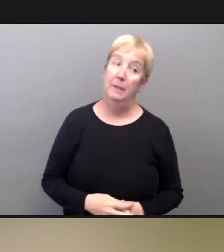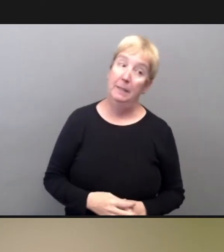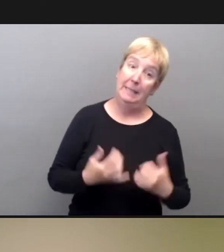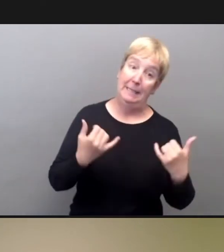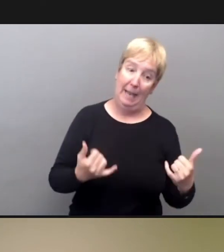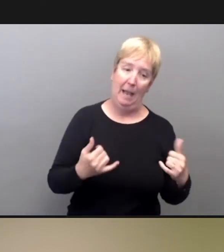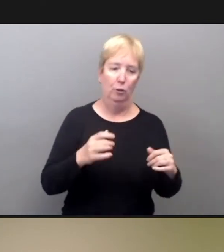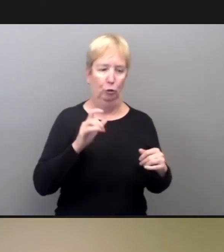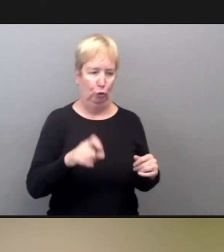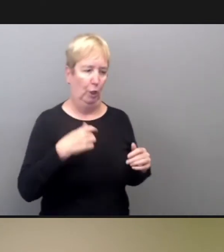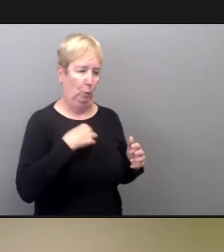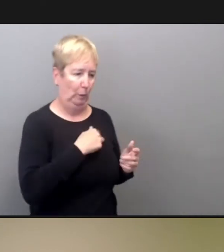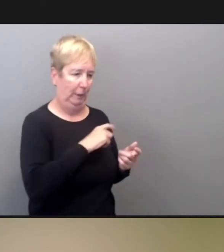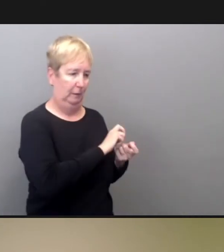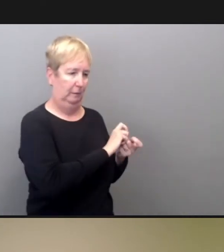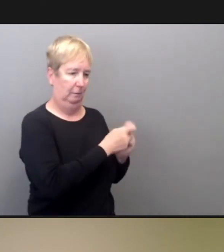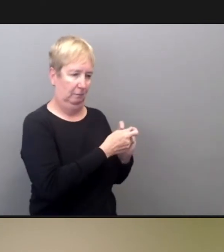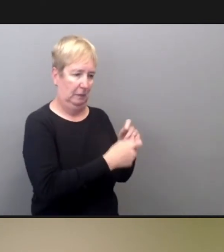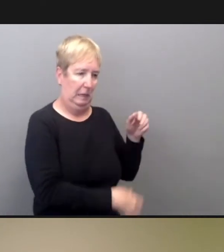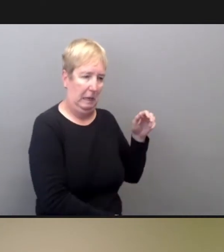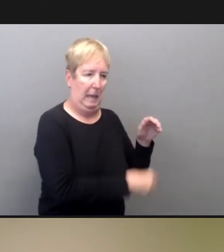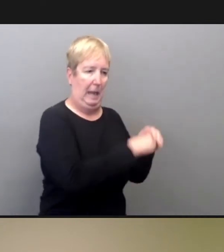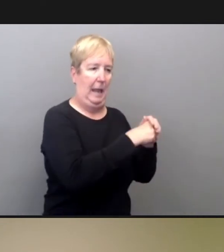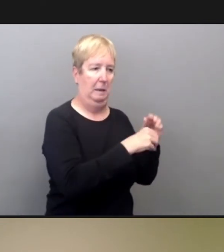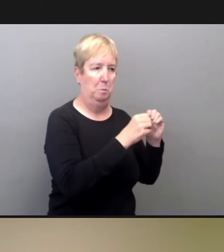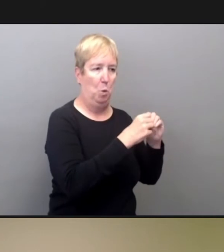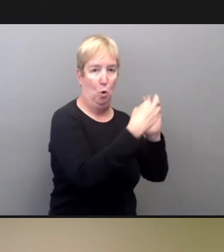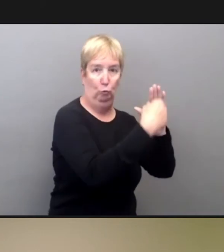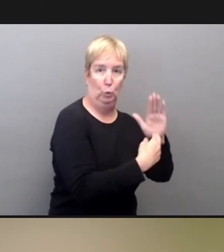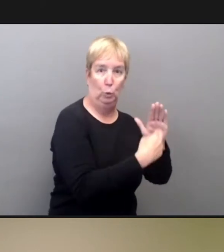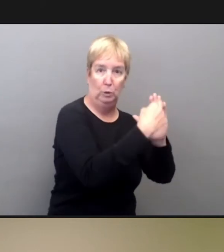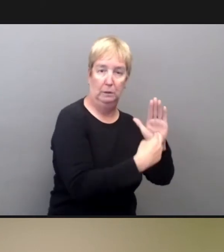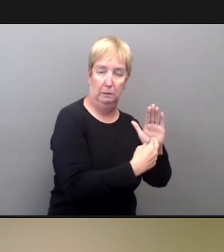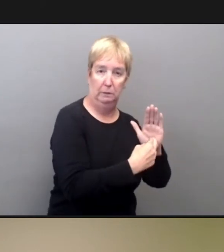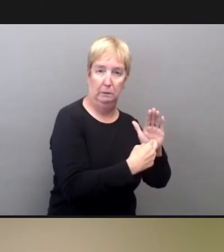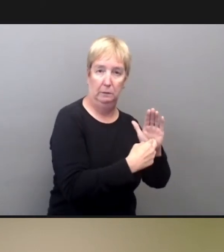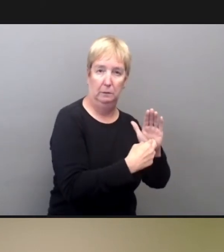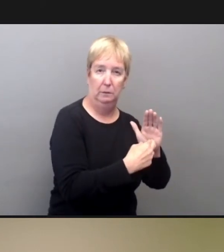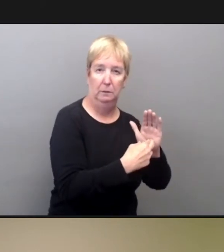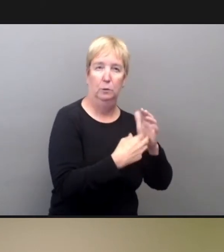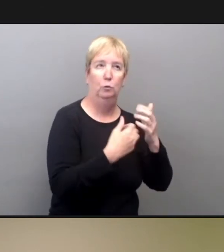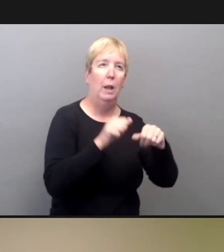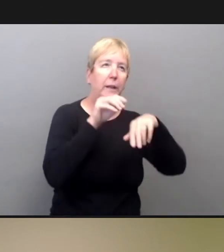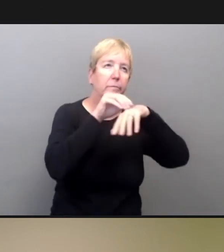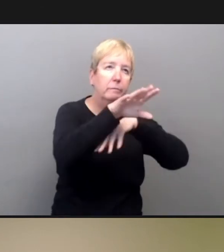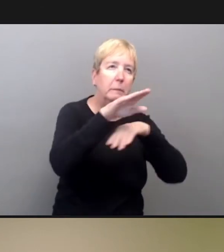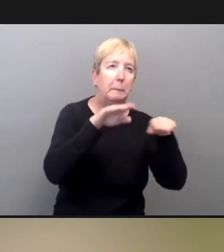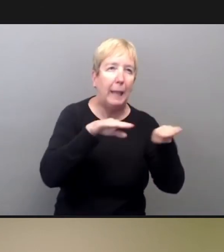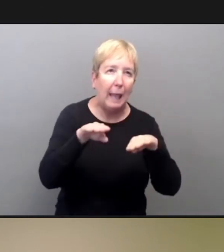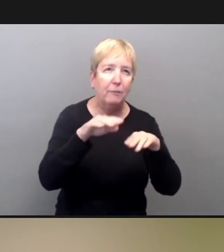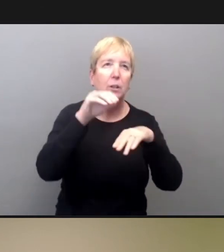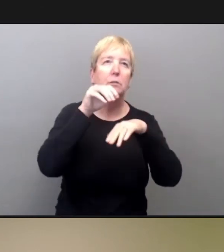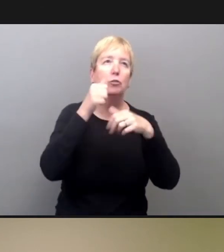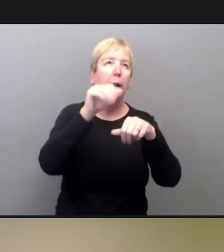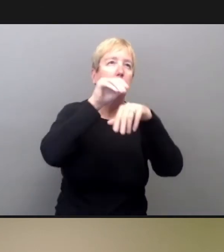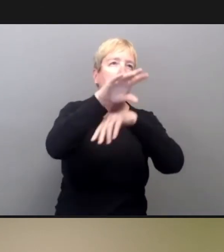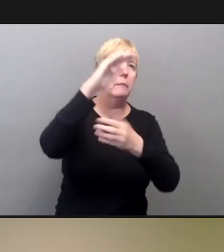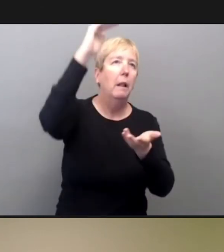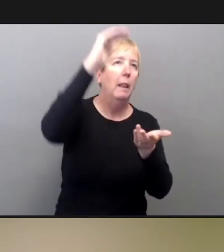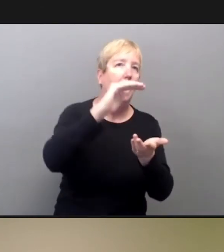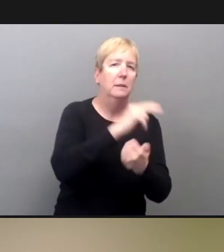to change behavior to try to reduce hospitalizations. It's funny